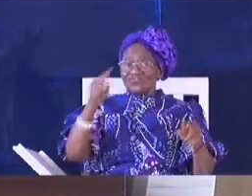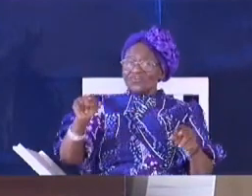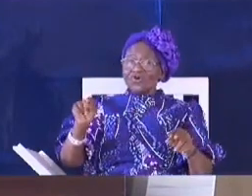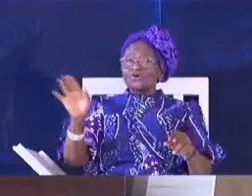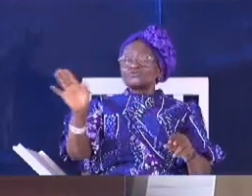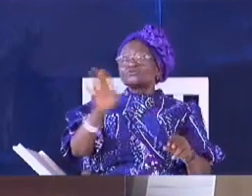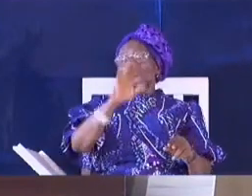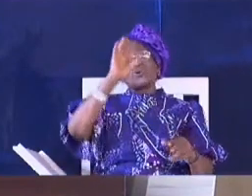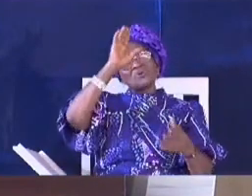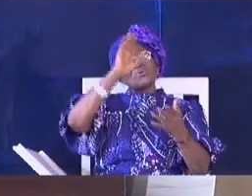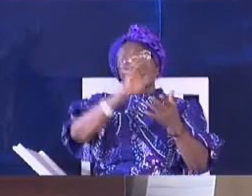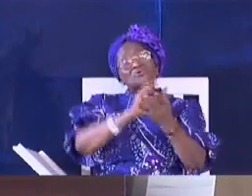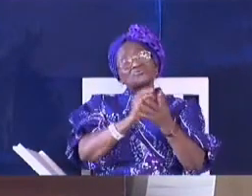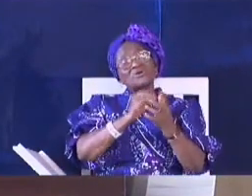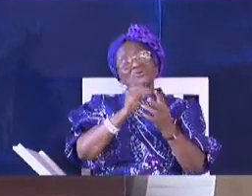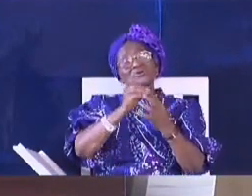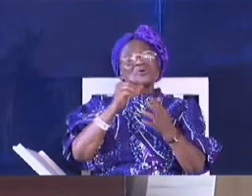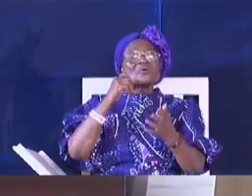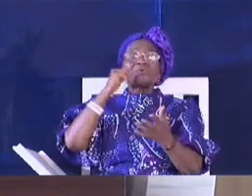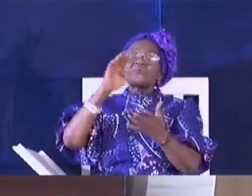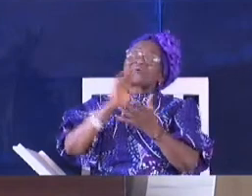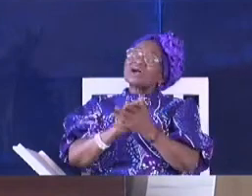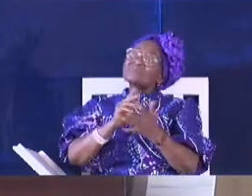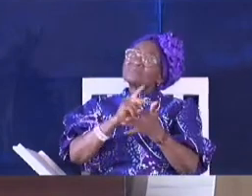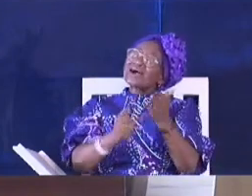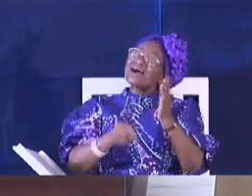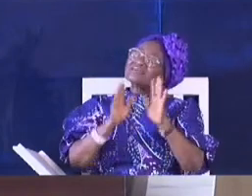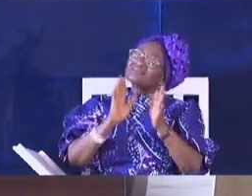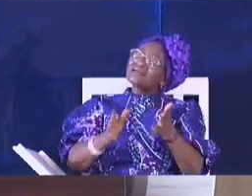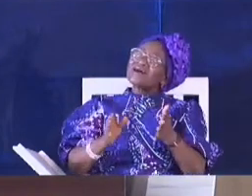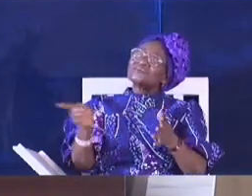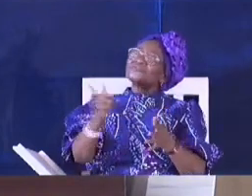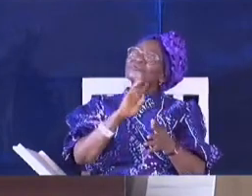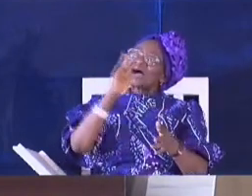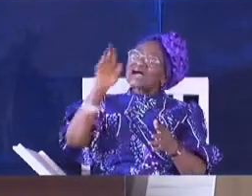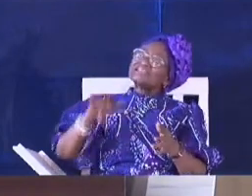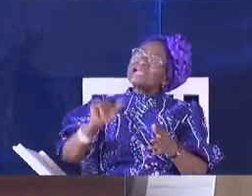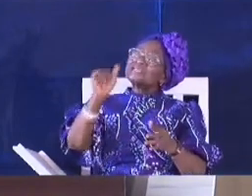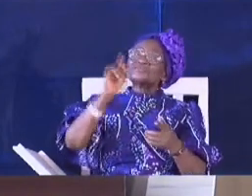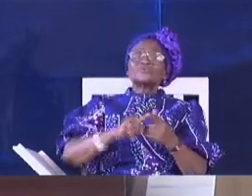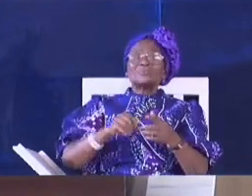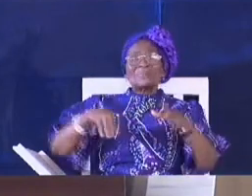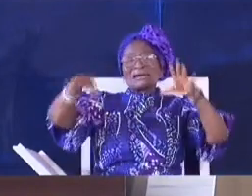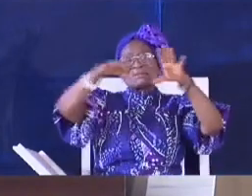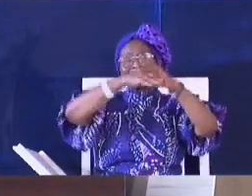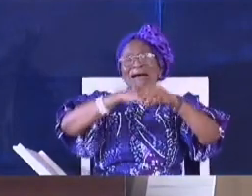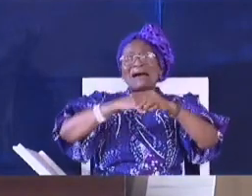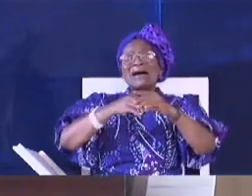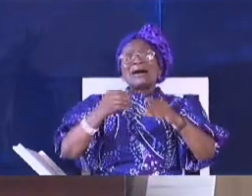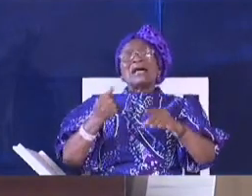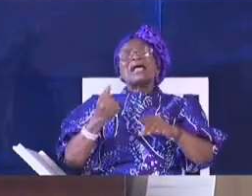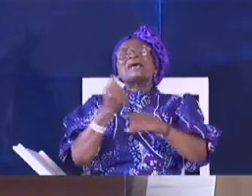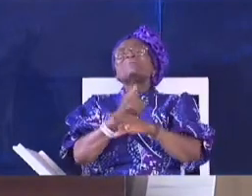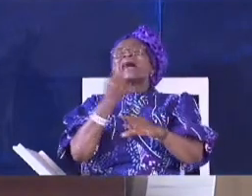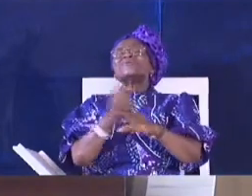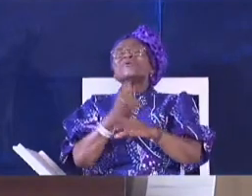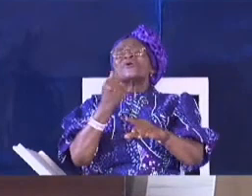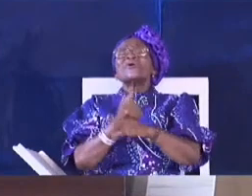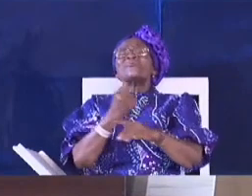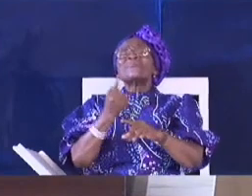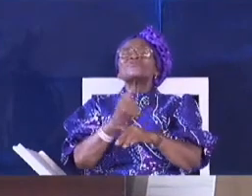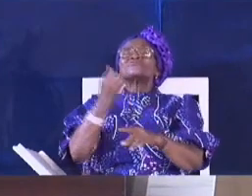those of you who have been looking forward to your partner and you haven't found him or her yet, Bones will find bones tonight.